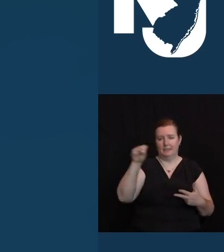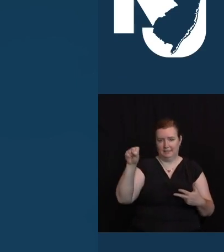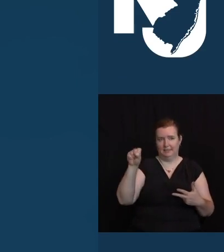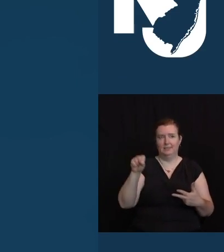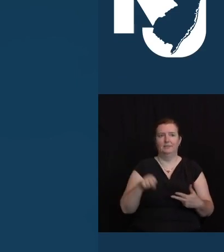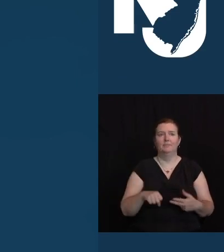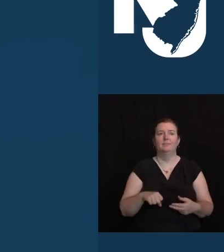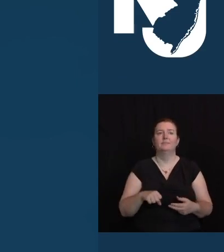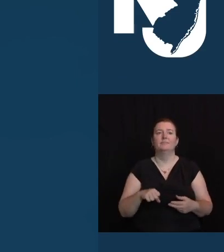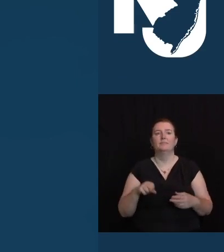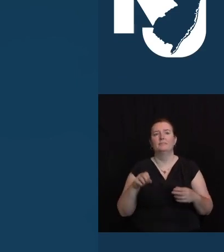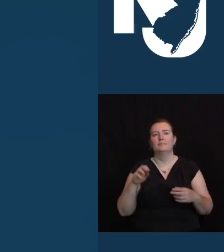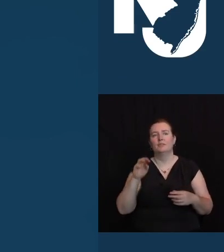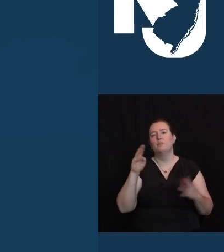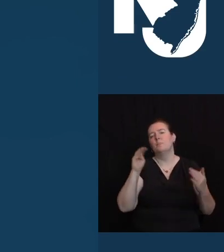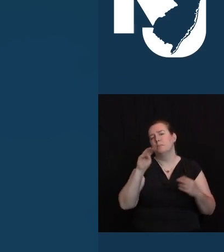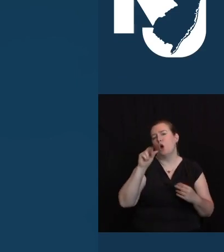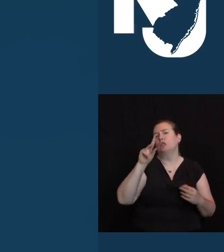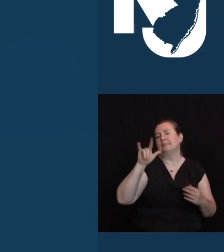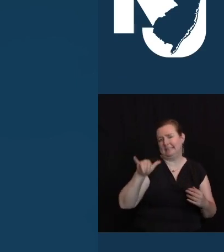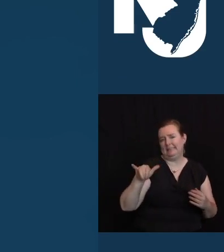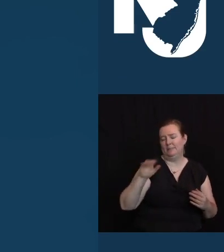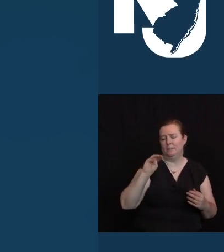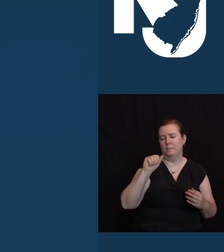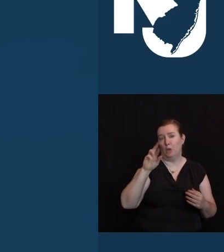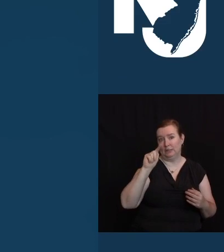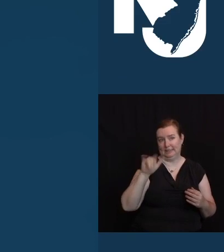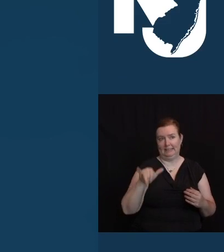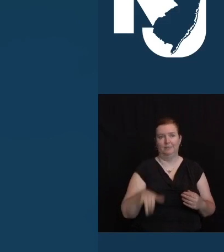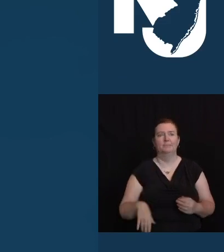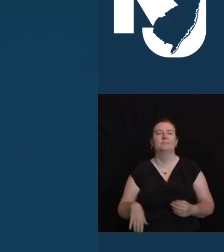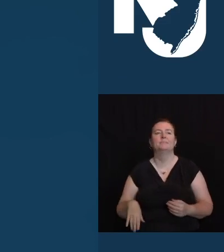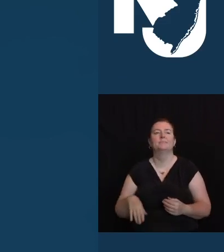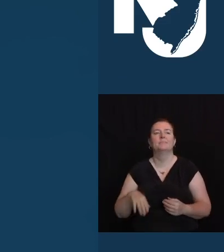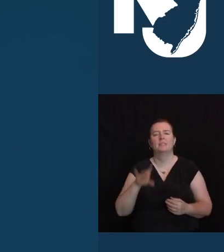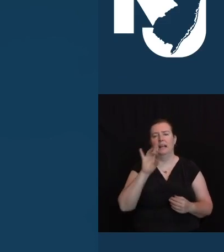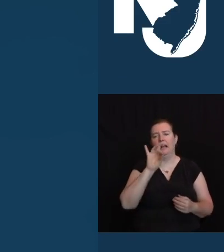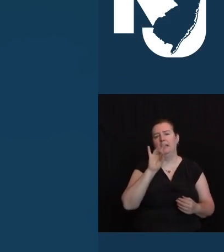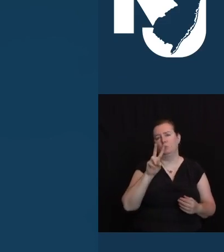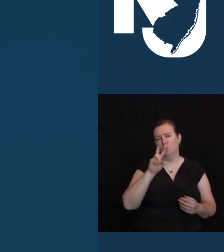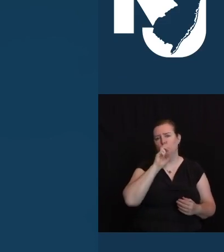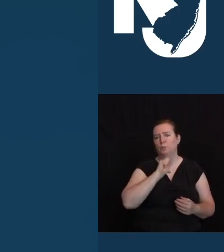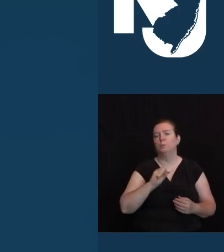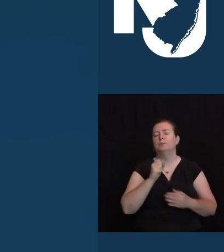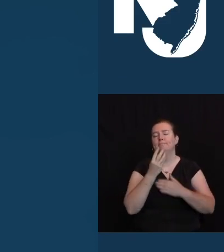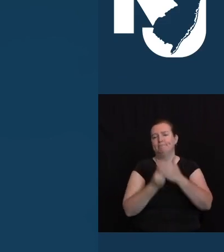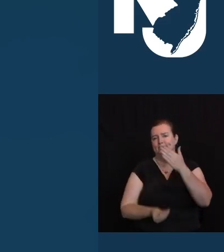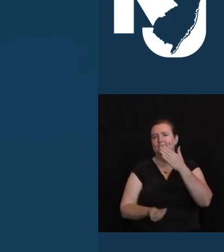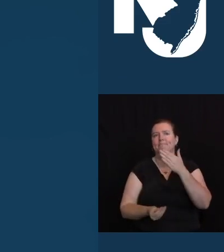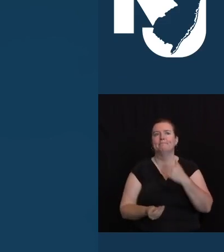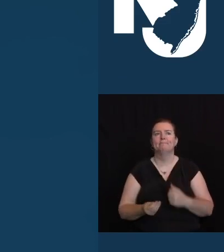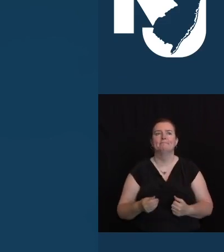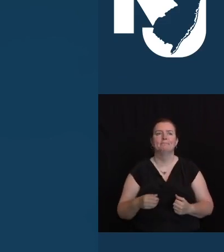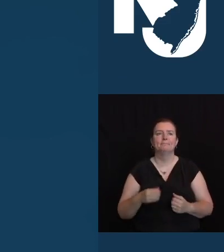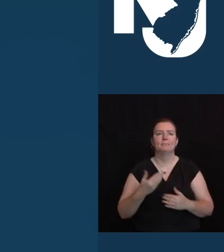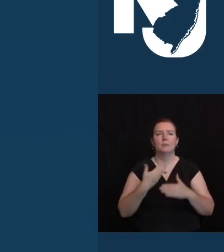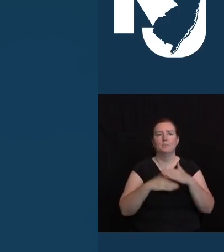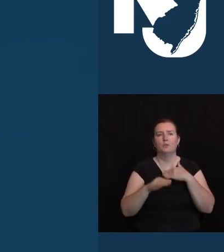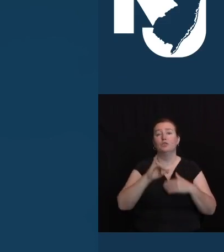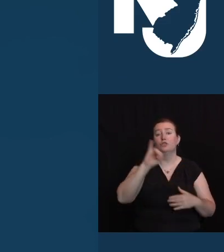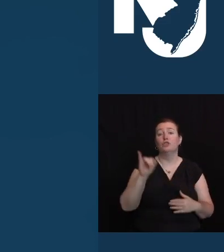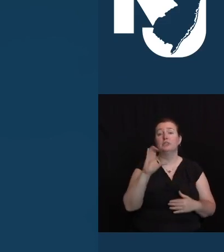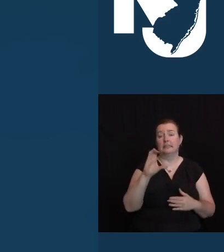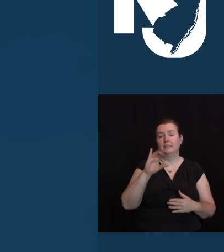82 years old when COVID-19 took him. Born in Jersey City and raised in North Bergen, he would also make his home in